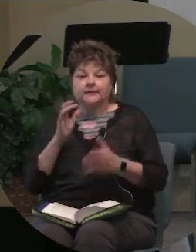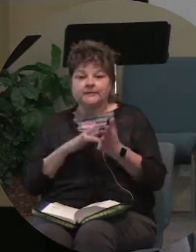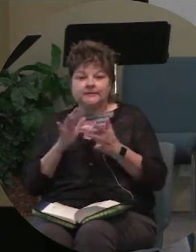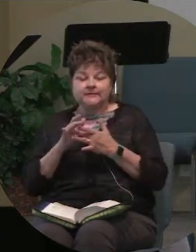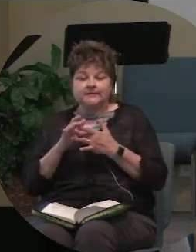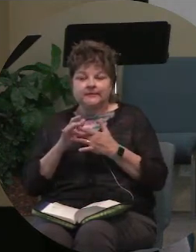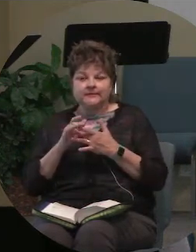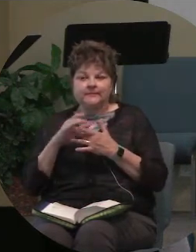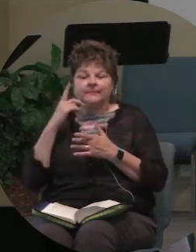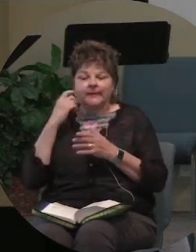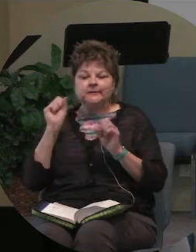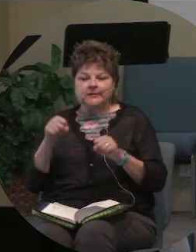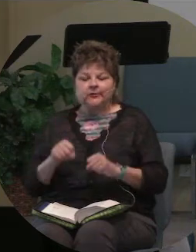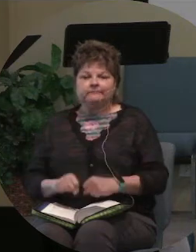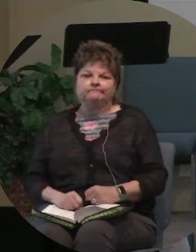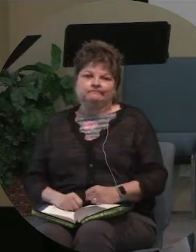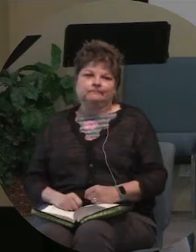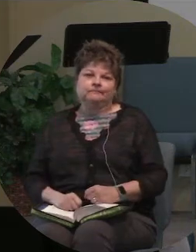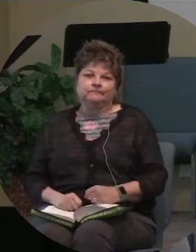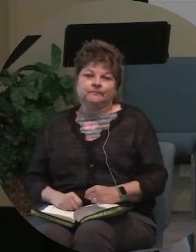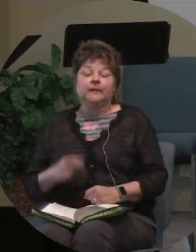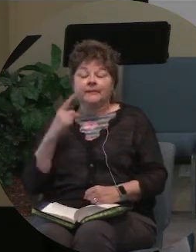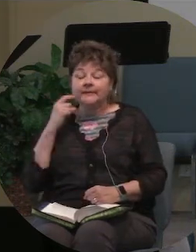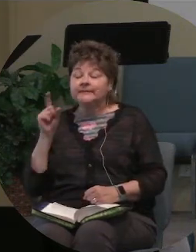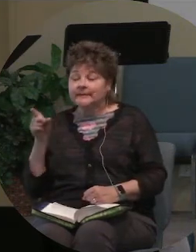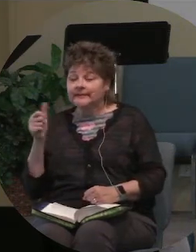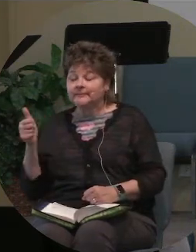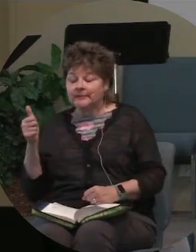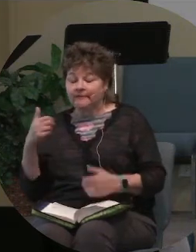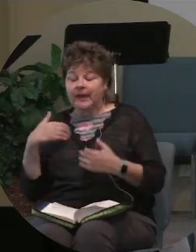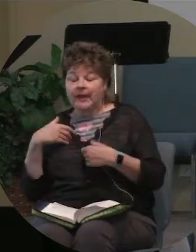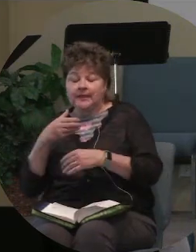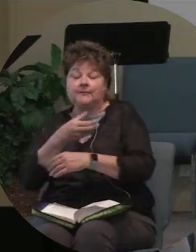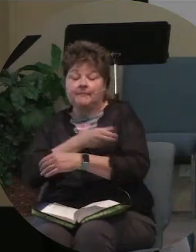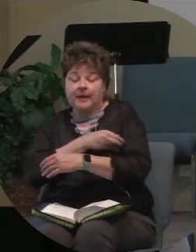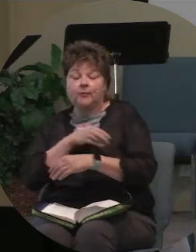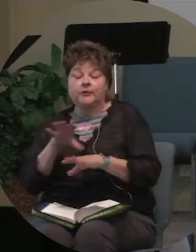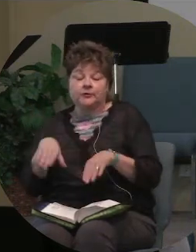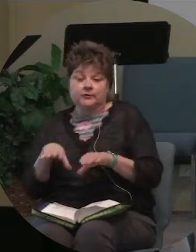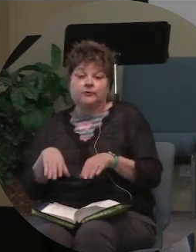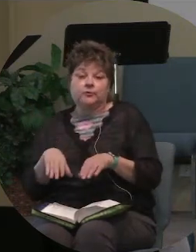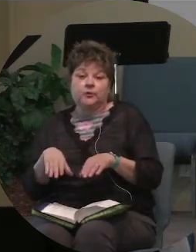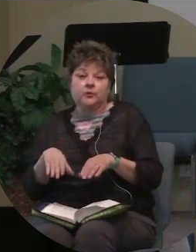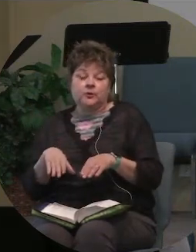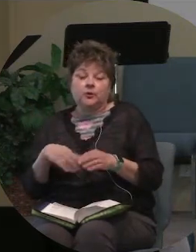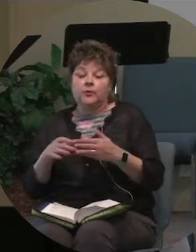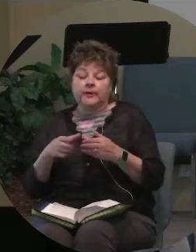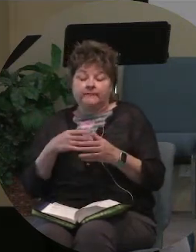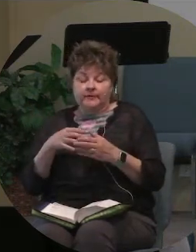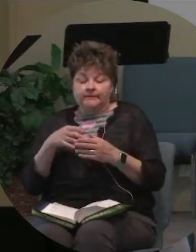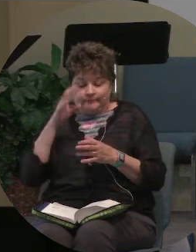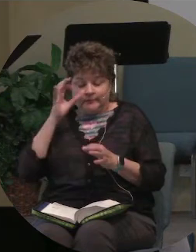could. Because he had the power to do what he chose to do.